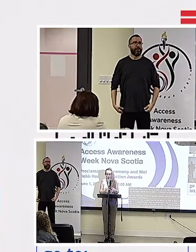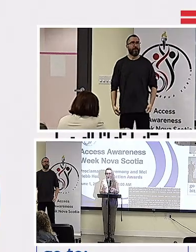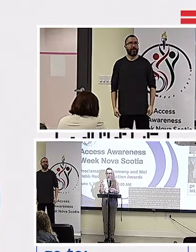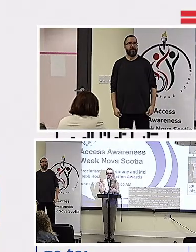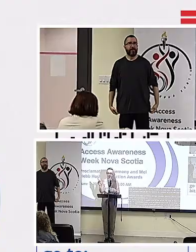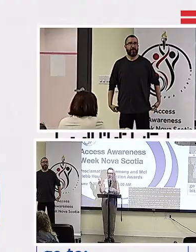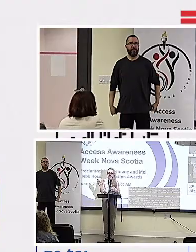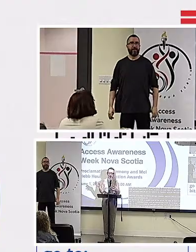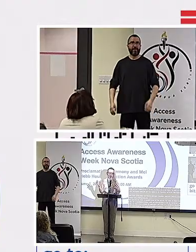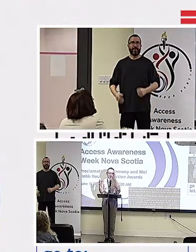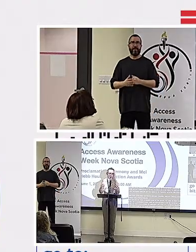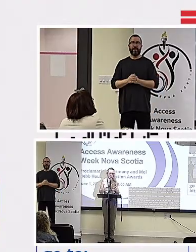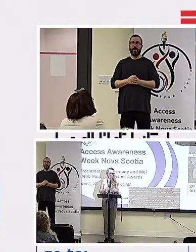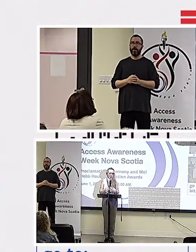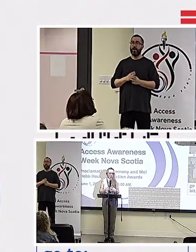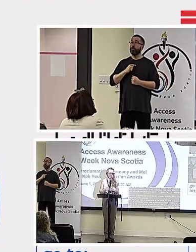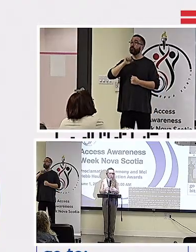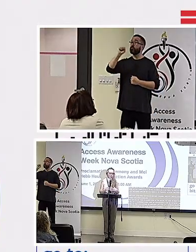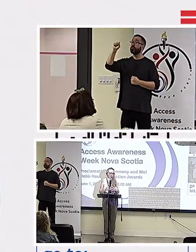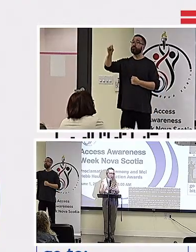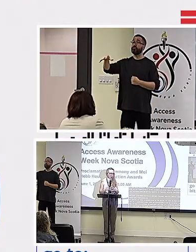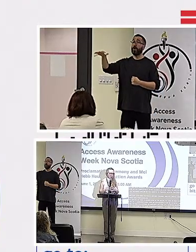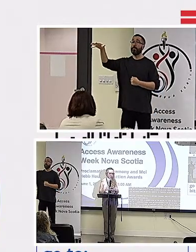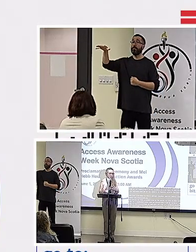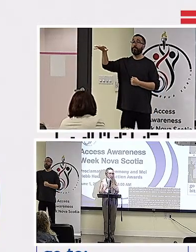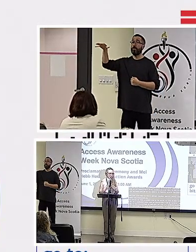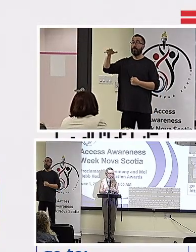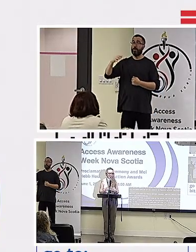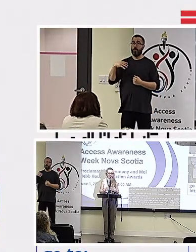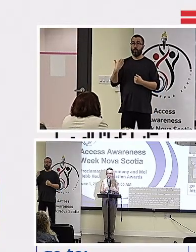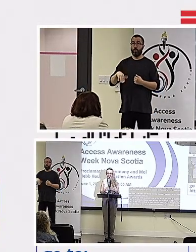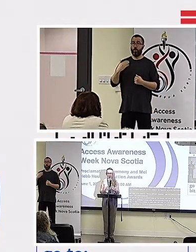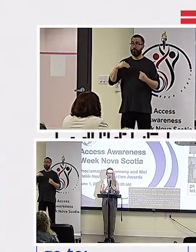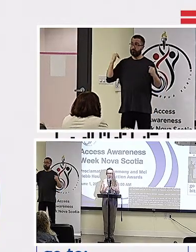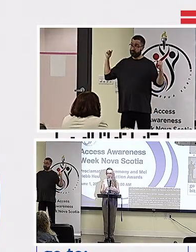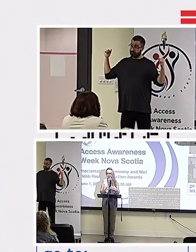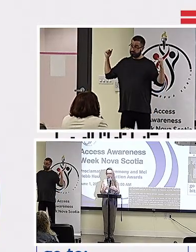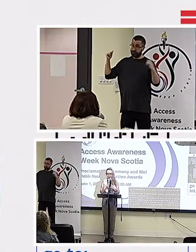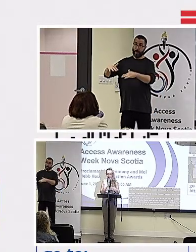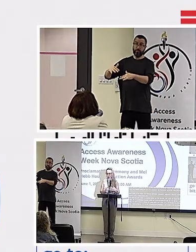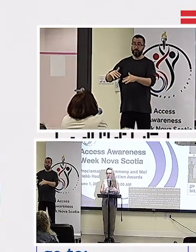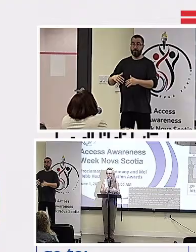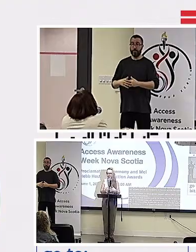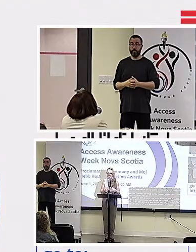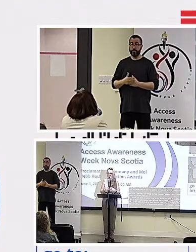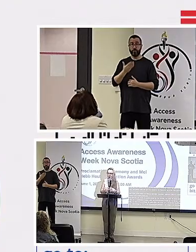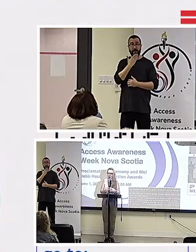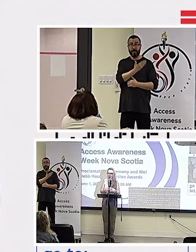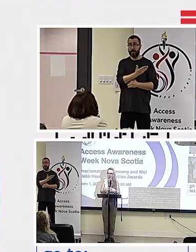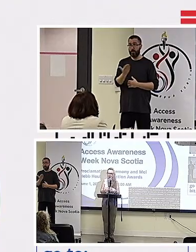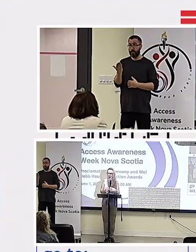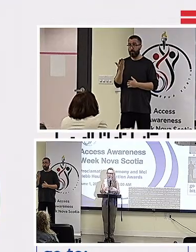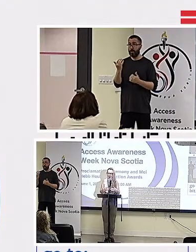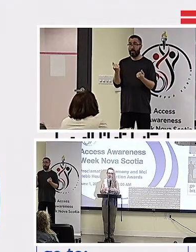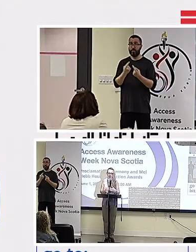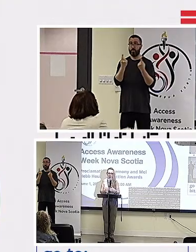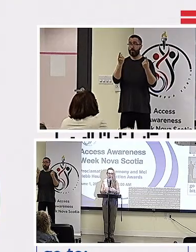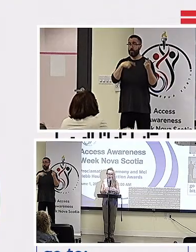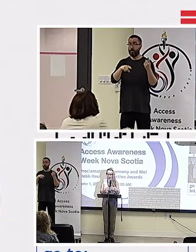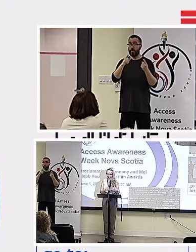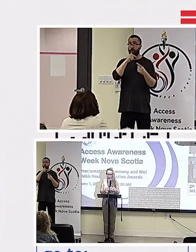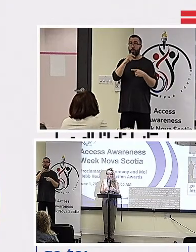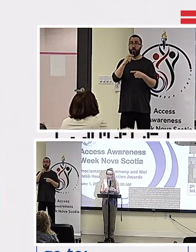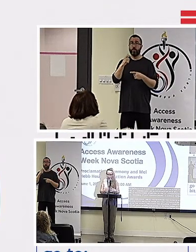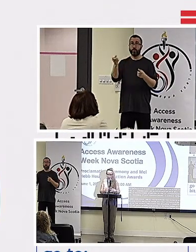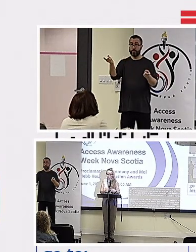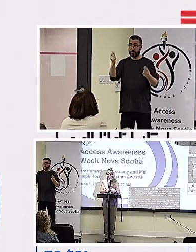The drop-in area, we did have a huge turnout for today. Again, thank you to everyone who has taken the time to